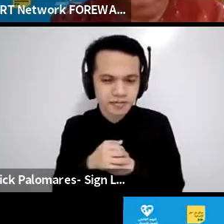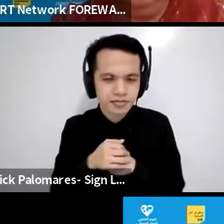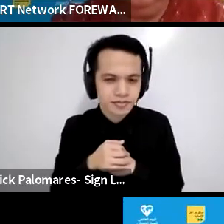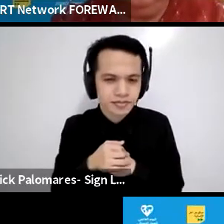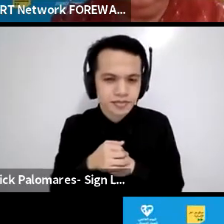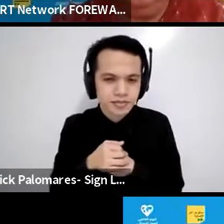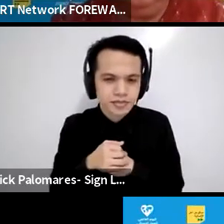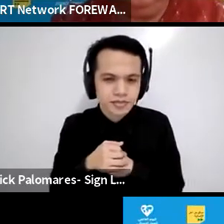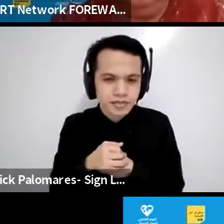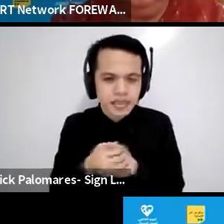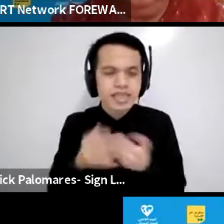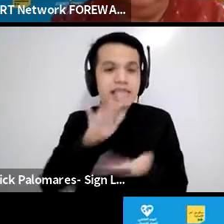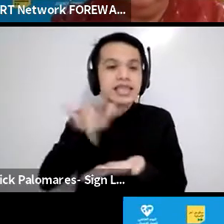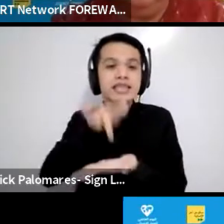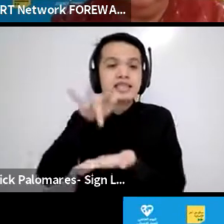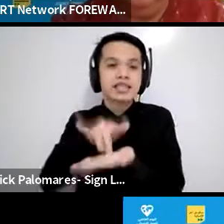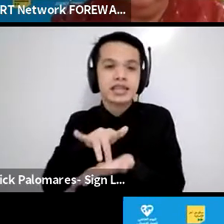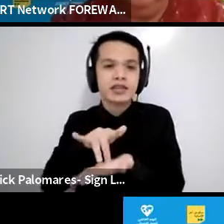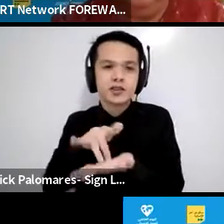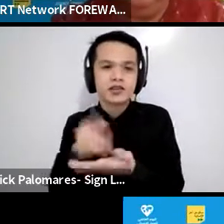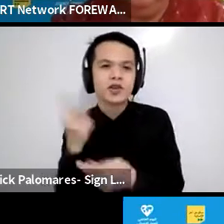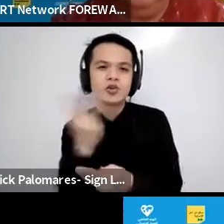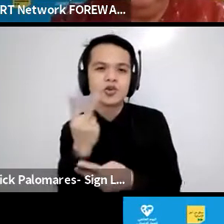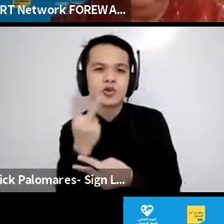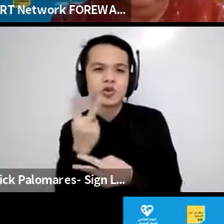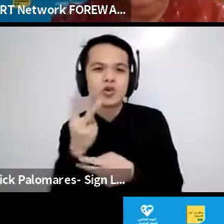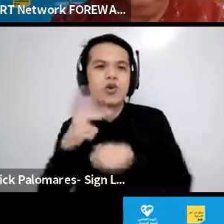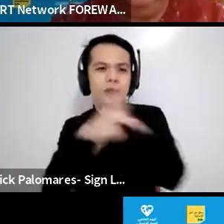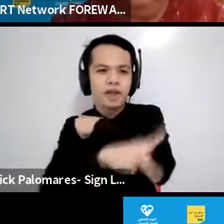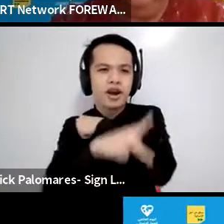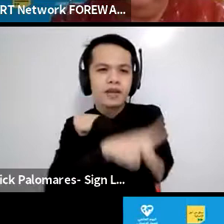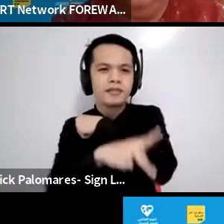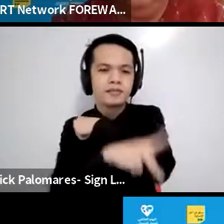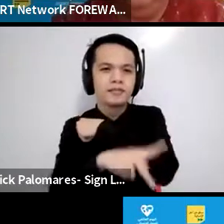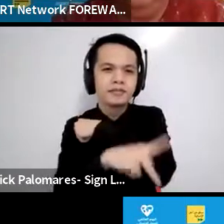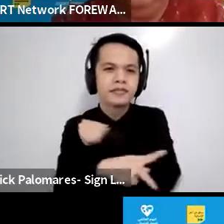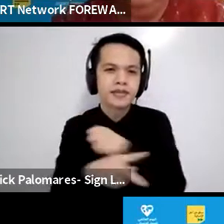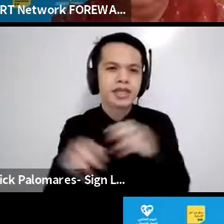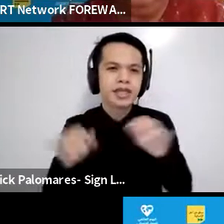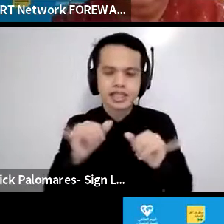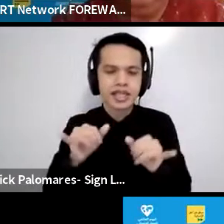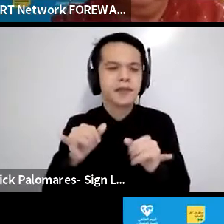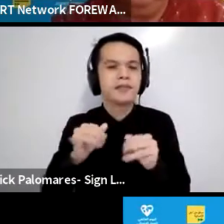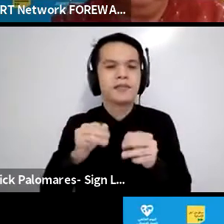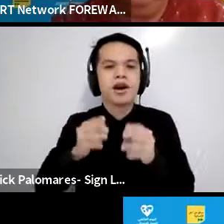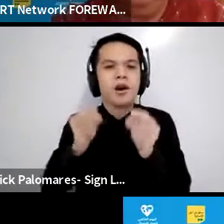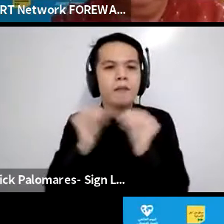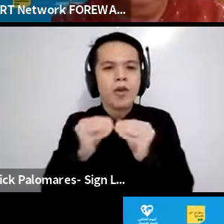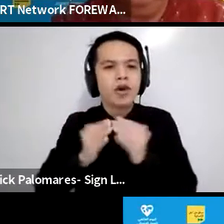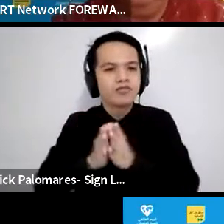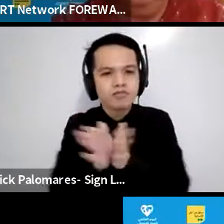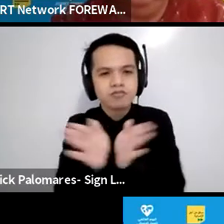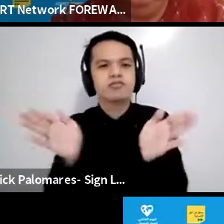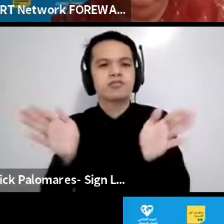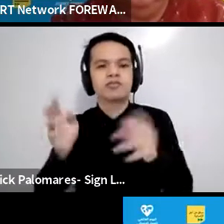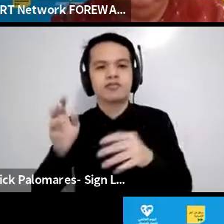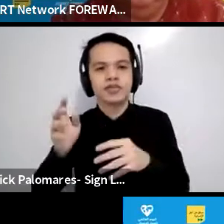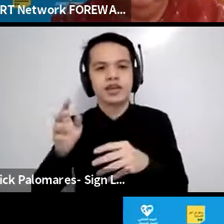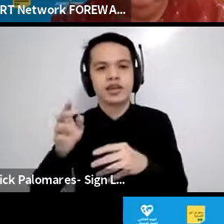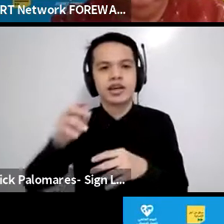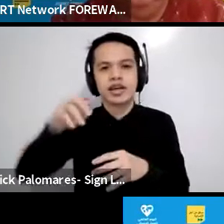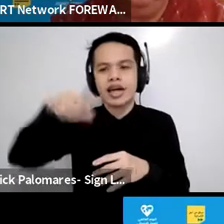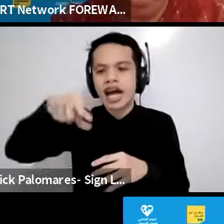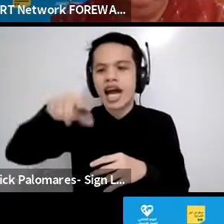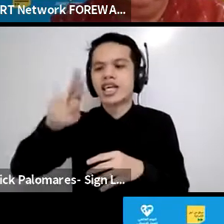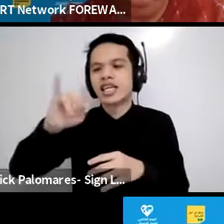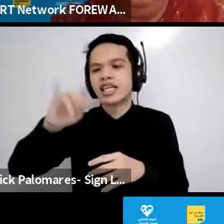are centered on those two provinces, and we will be expanding to Kidapawan the next